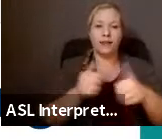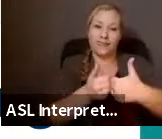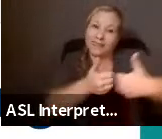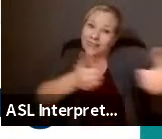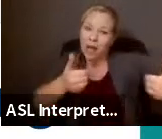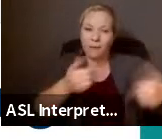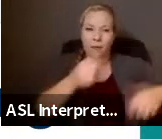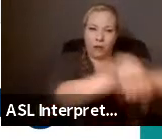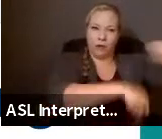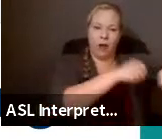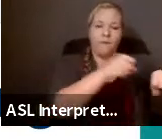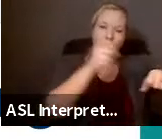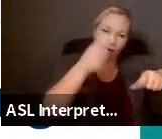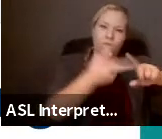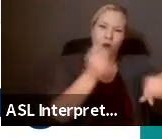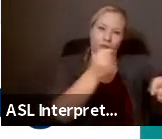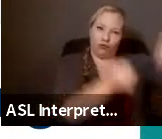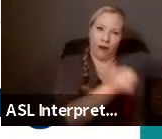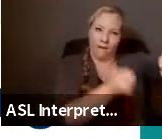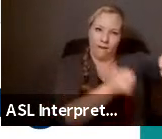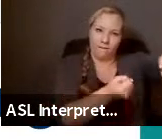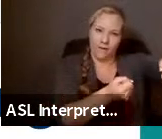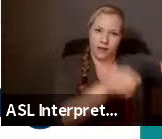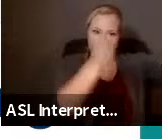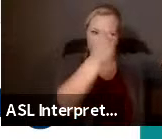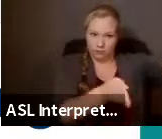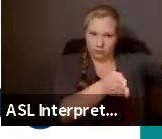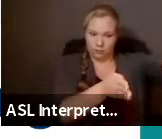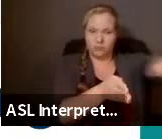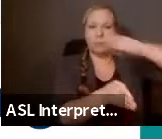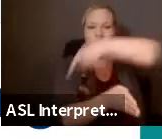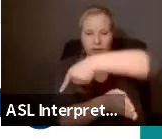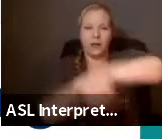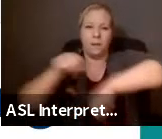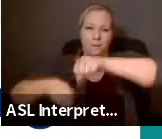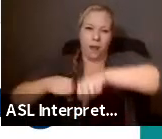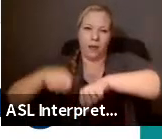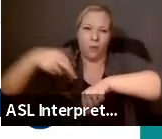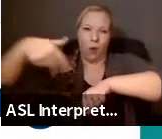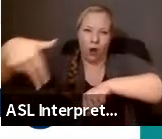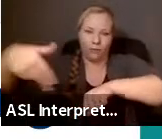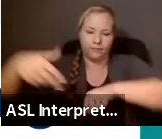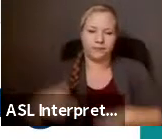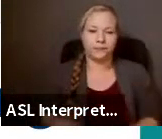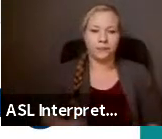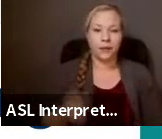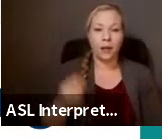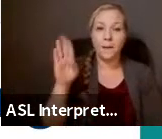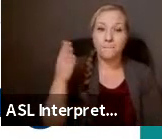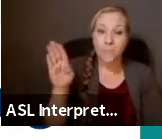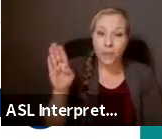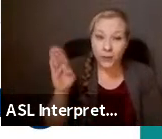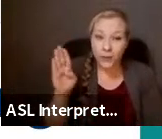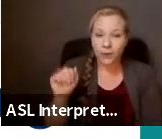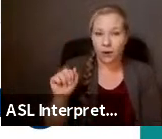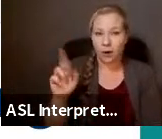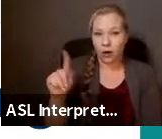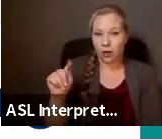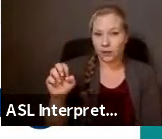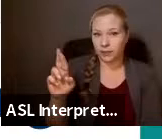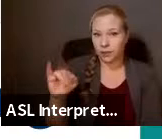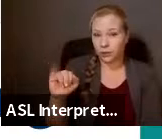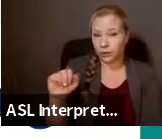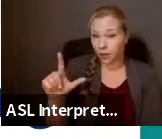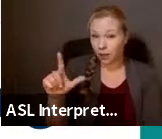rolling. The darker blue is your arterial streets. So those are going to be streets primarily carrying